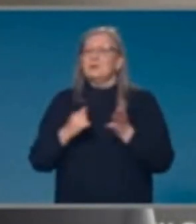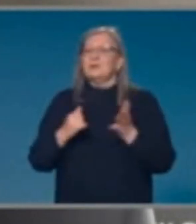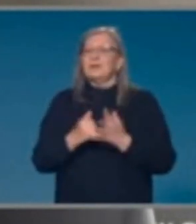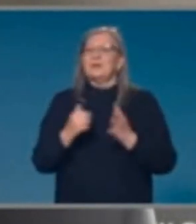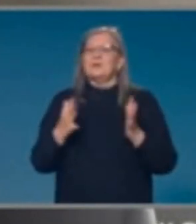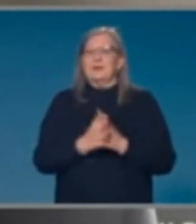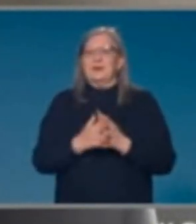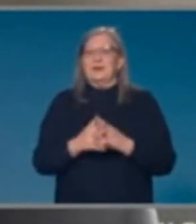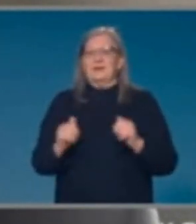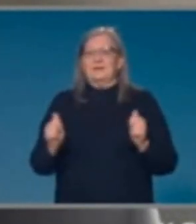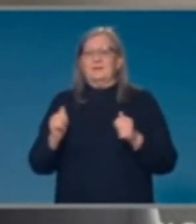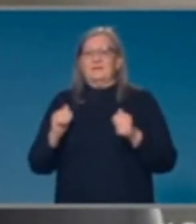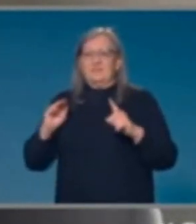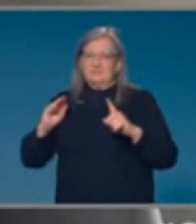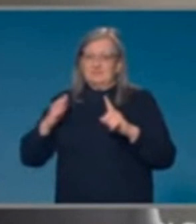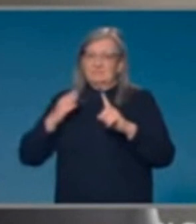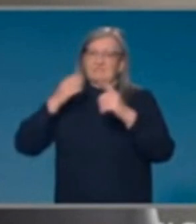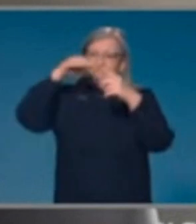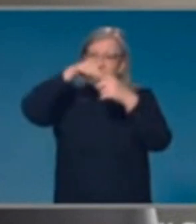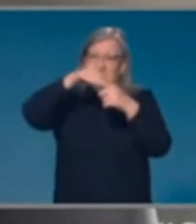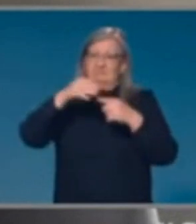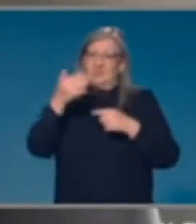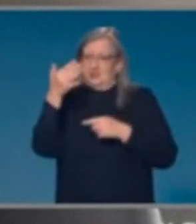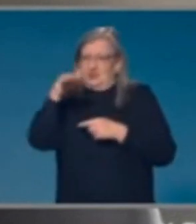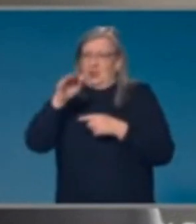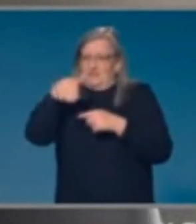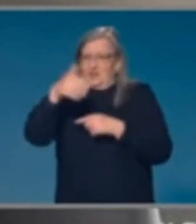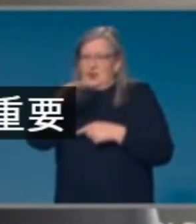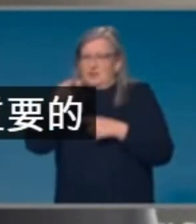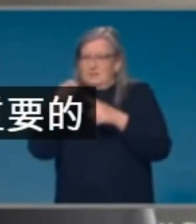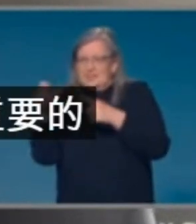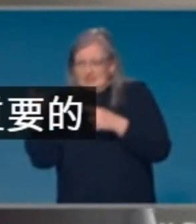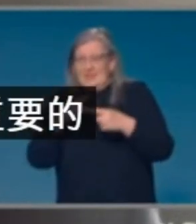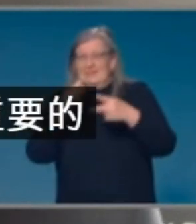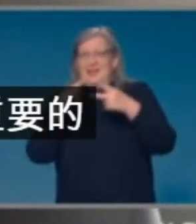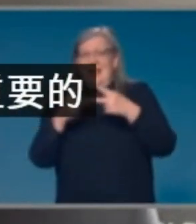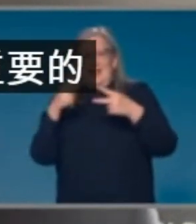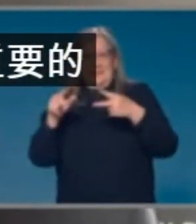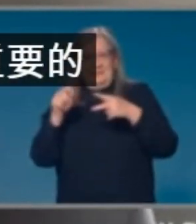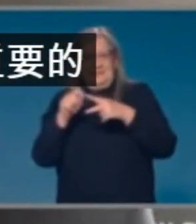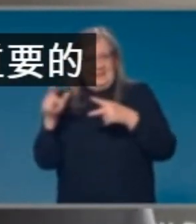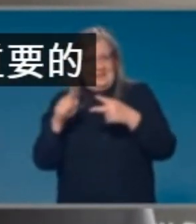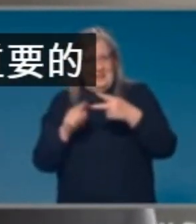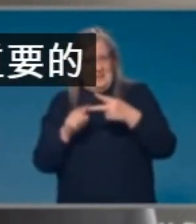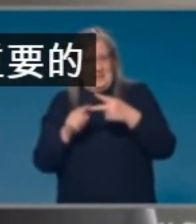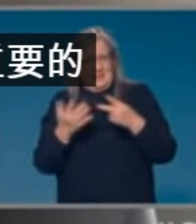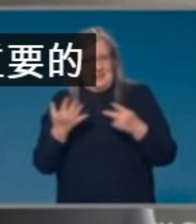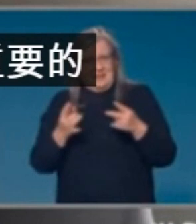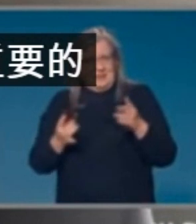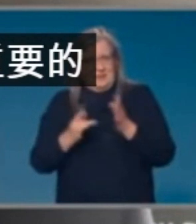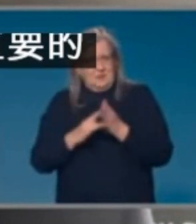92% first and 80% second mark, and that's a very important milestone for